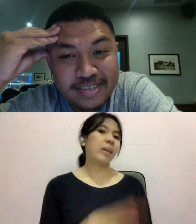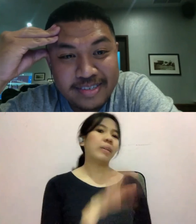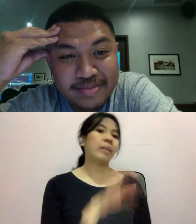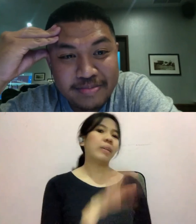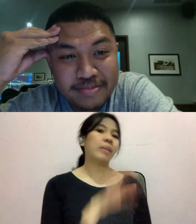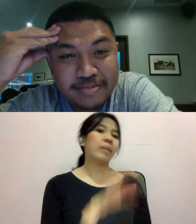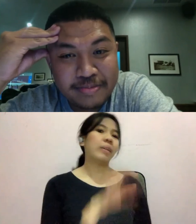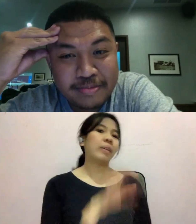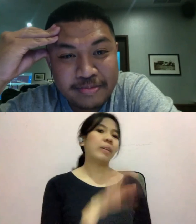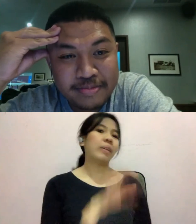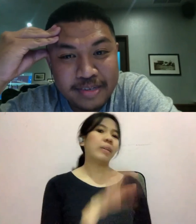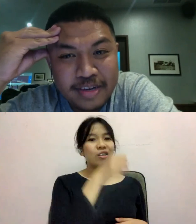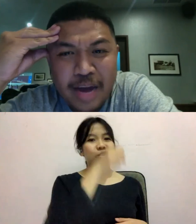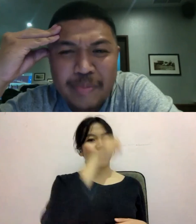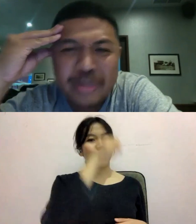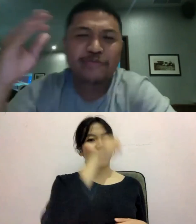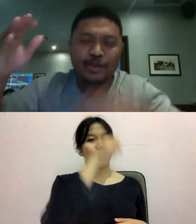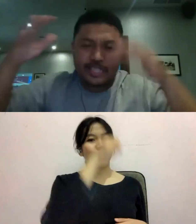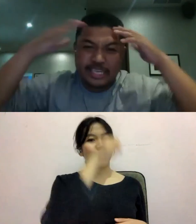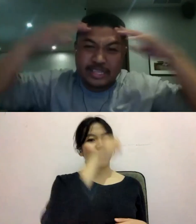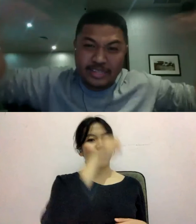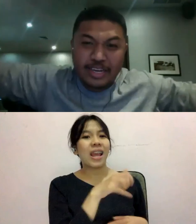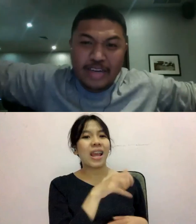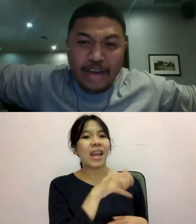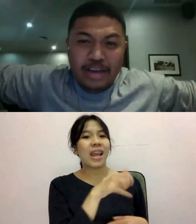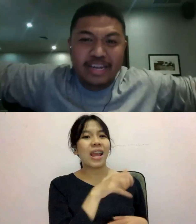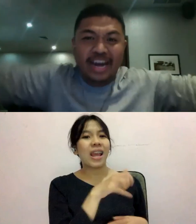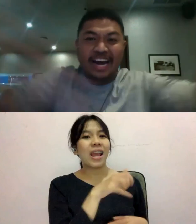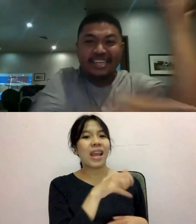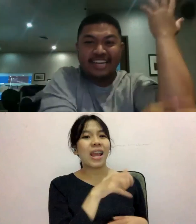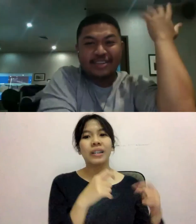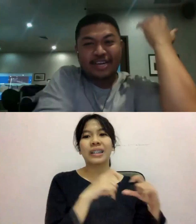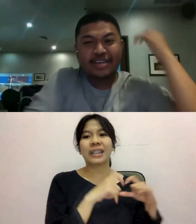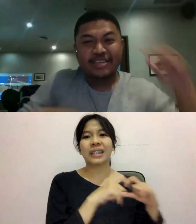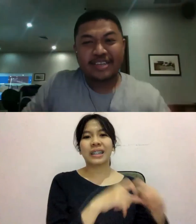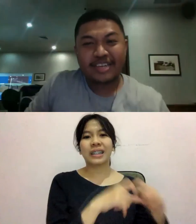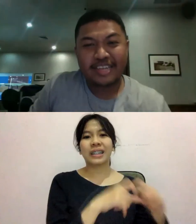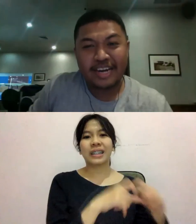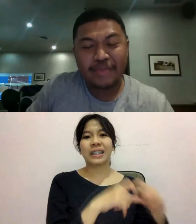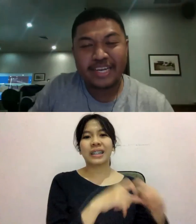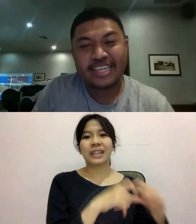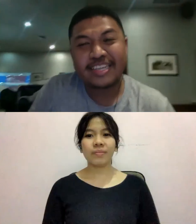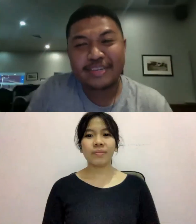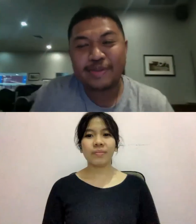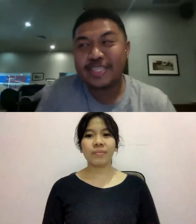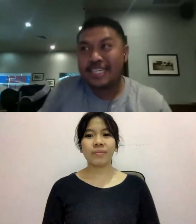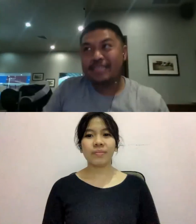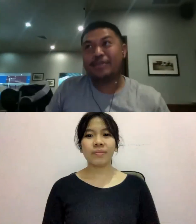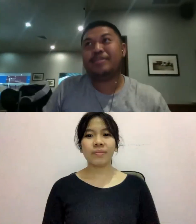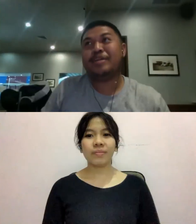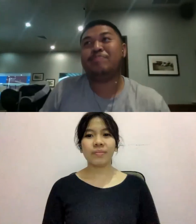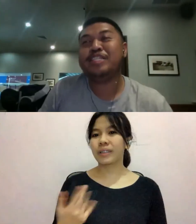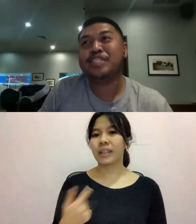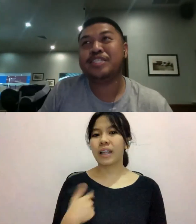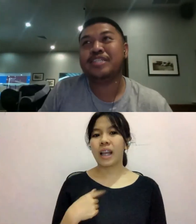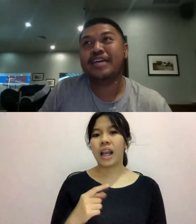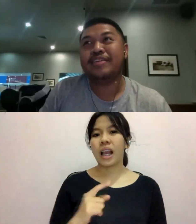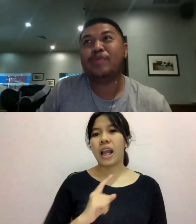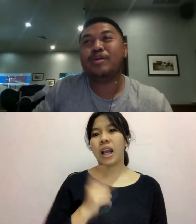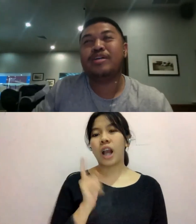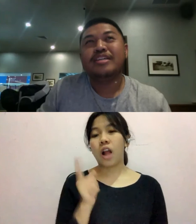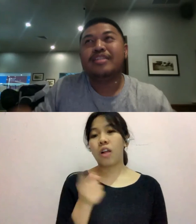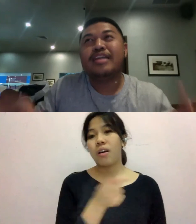true. I mean, if you see, thank you for sharing that, Khozy. I mean, if you see their pictures,